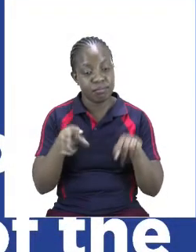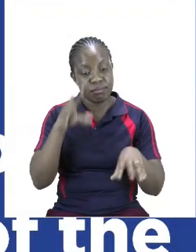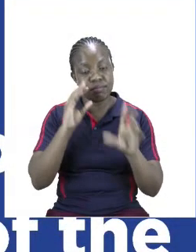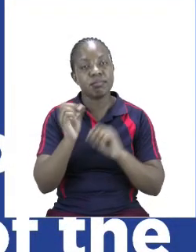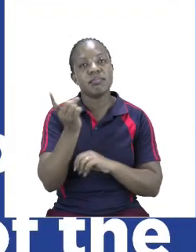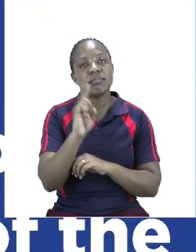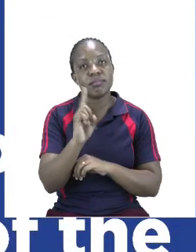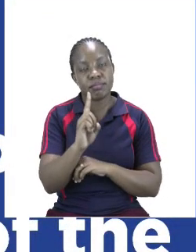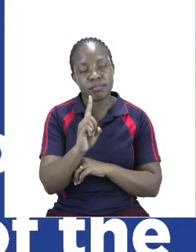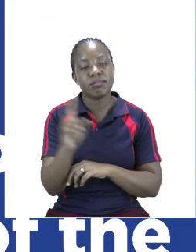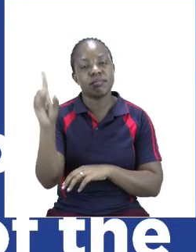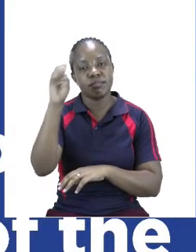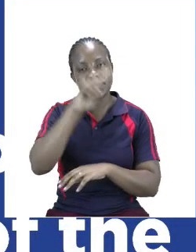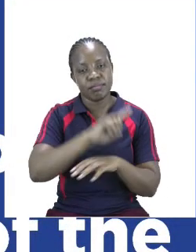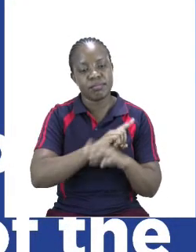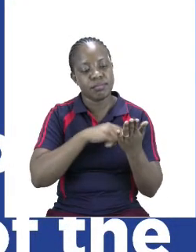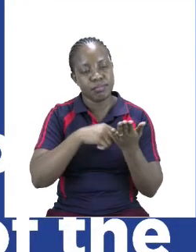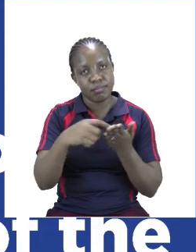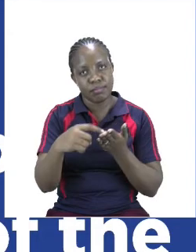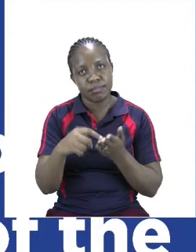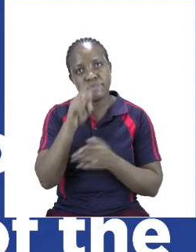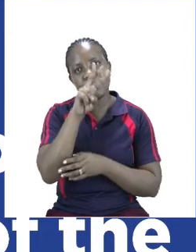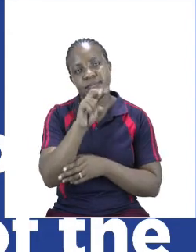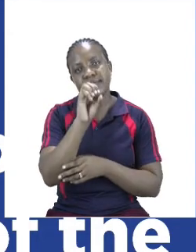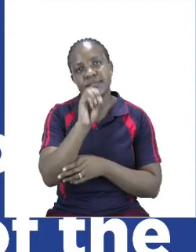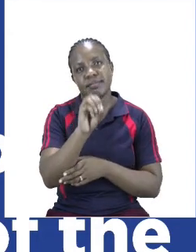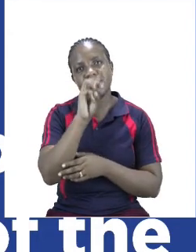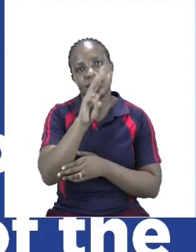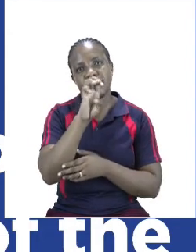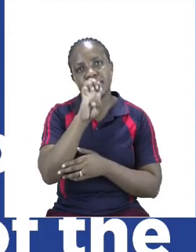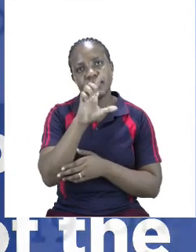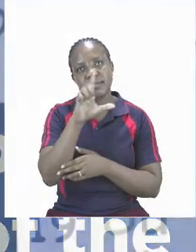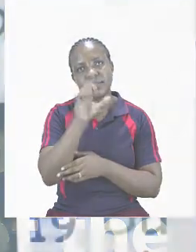about the days of the week and vowels.